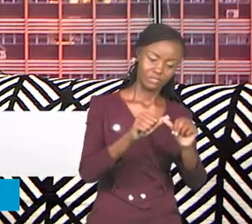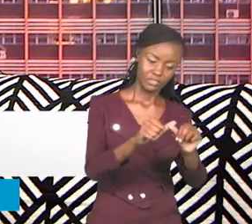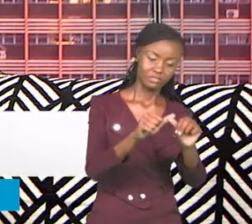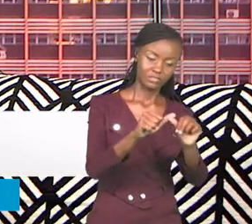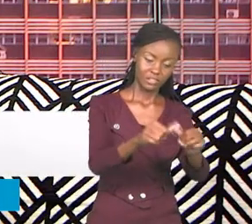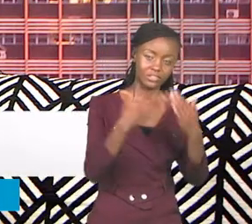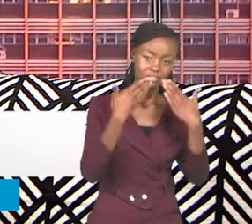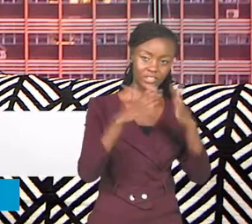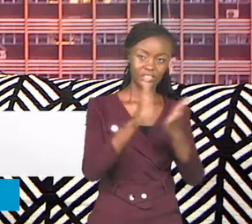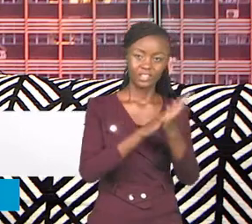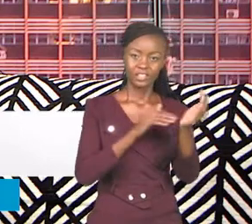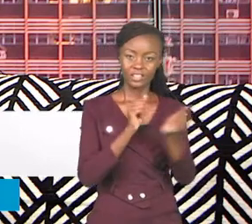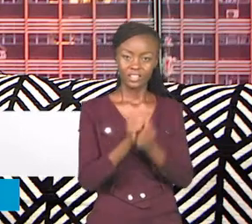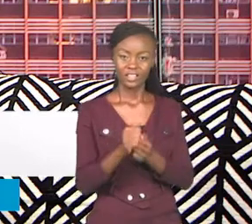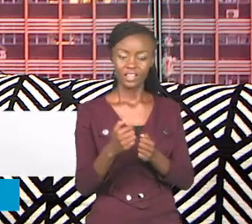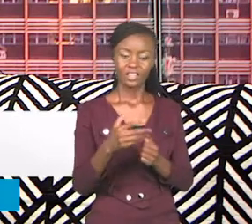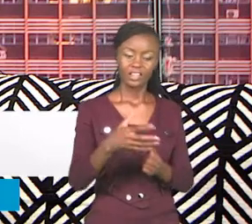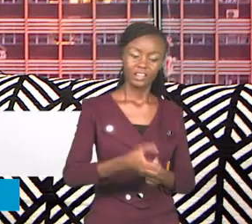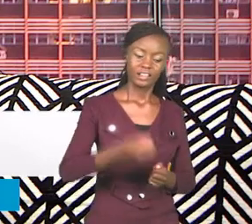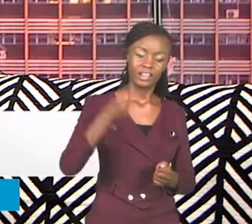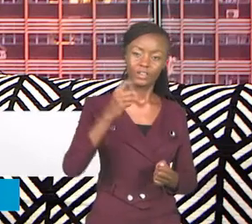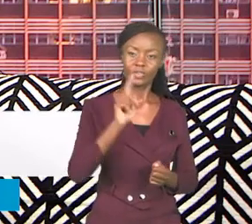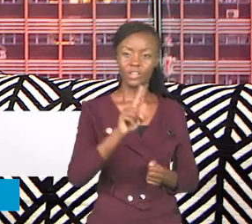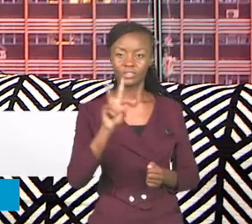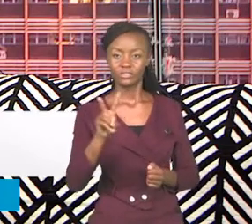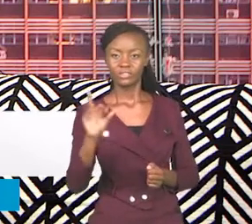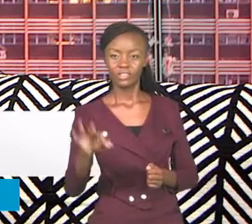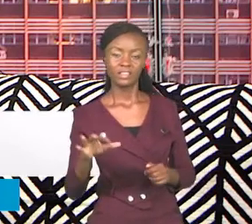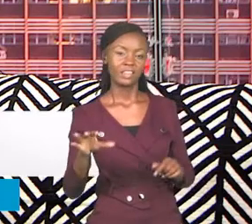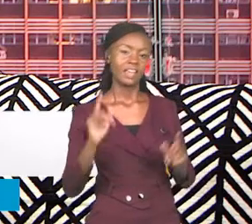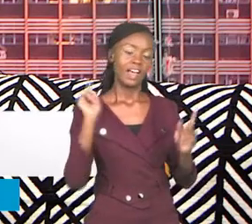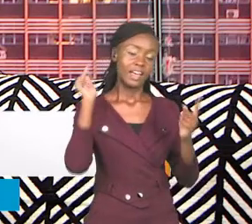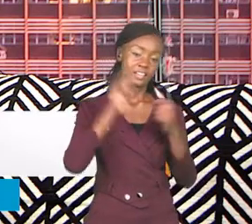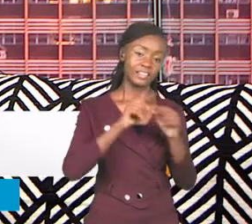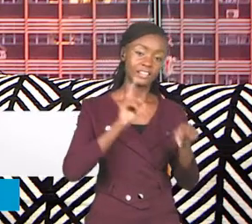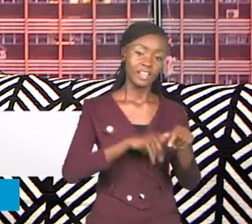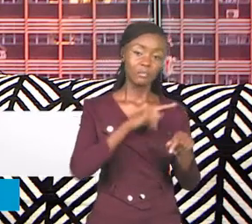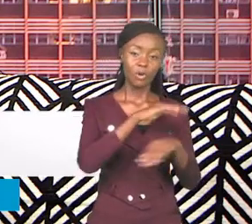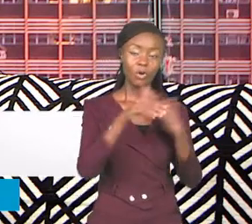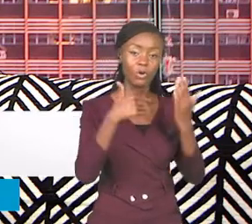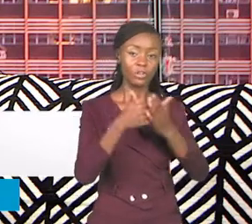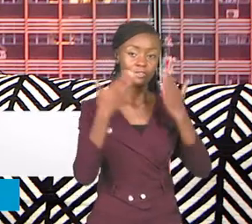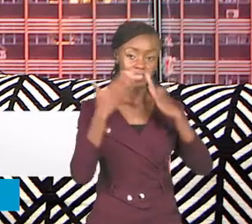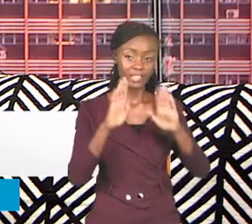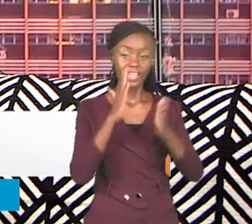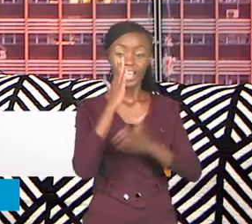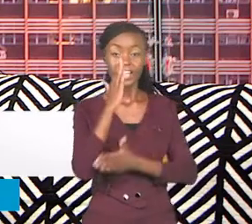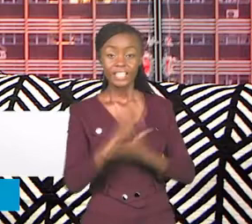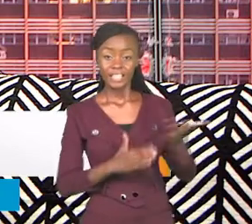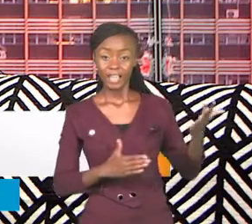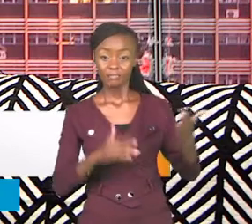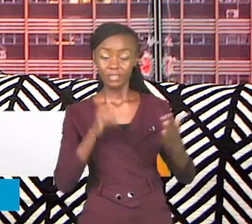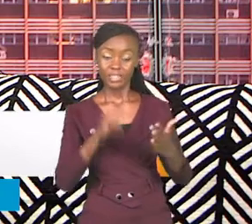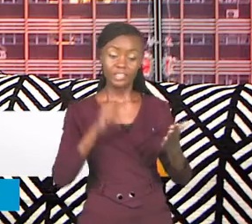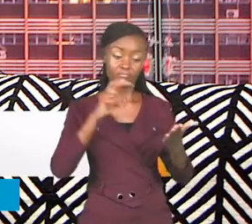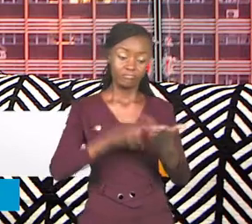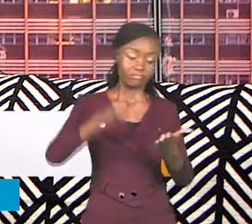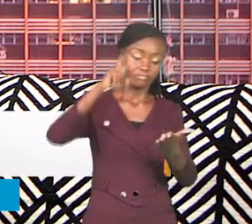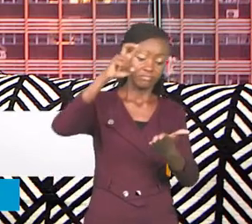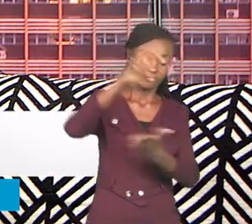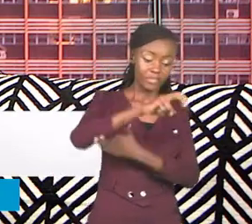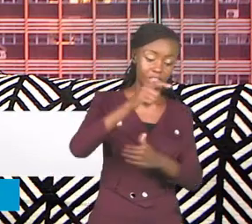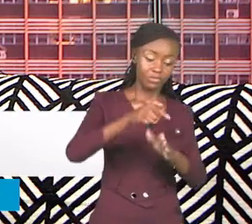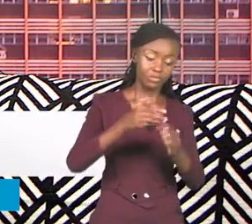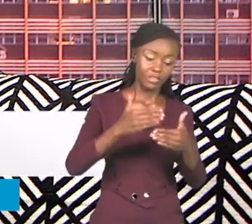vandalized today, they carry one, two, until the place just becomes that. Some of them even crossed through those